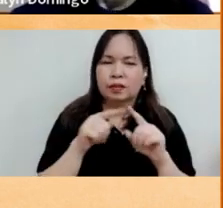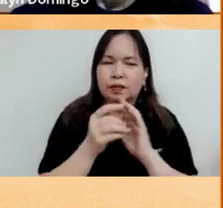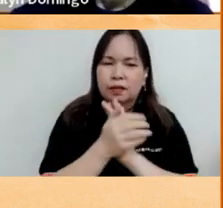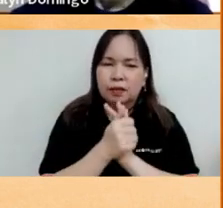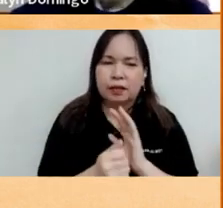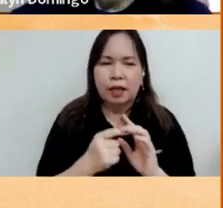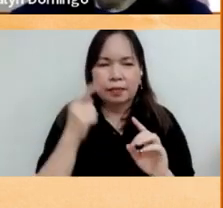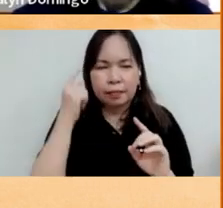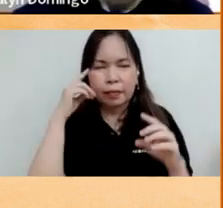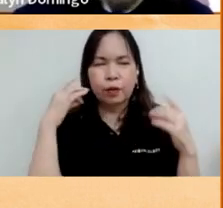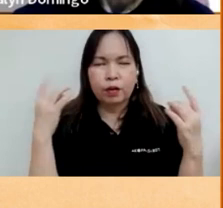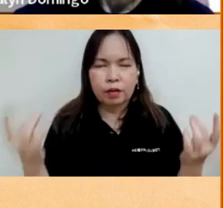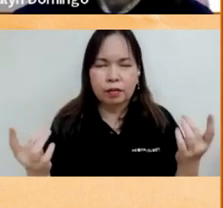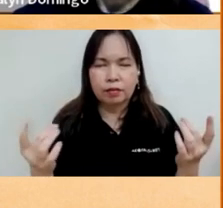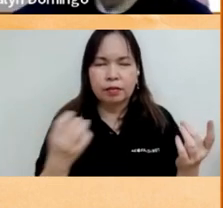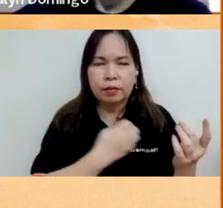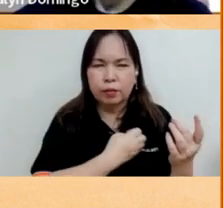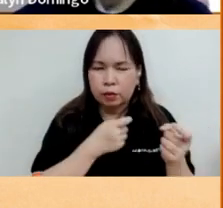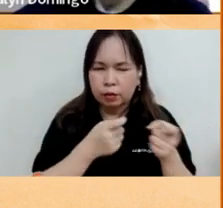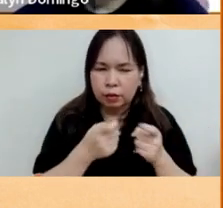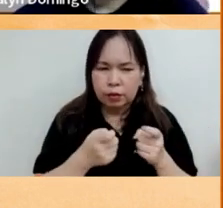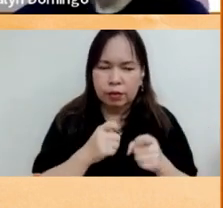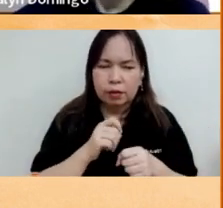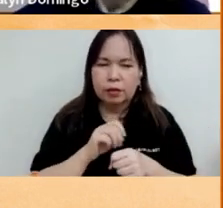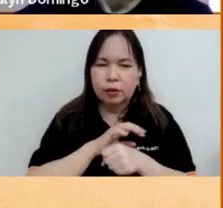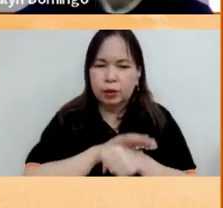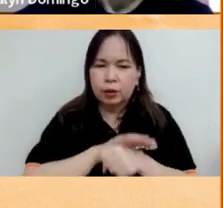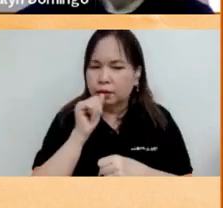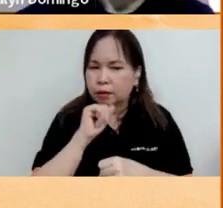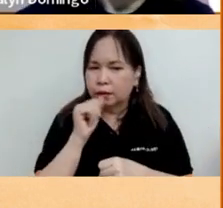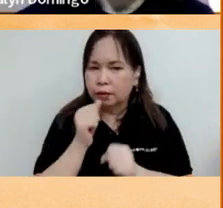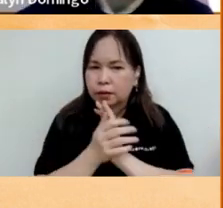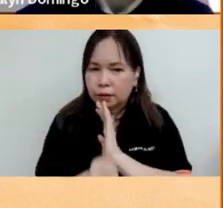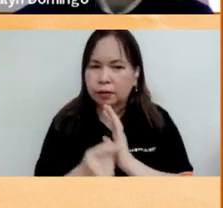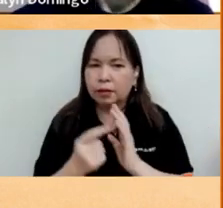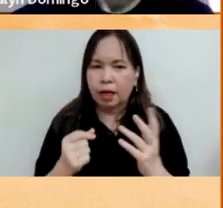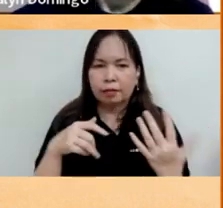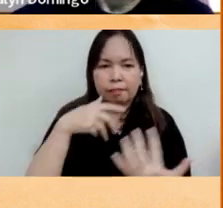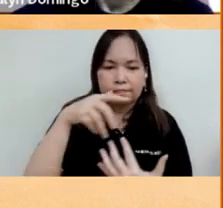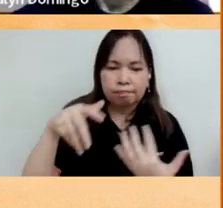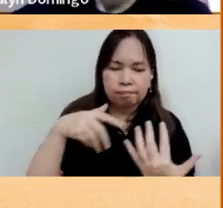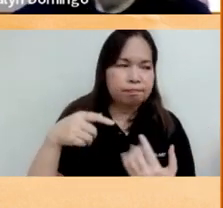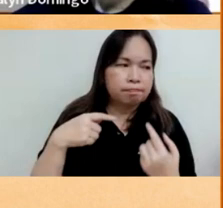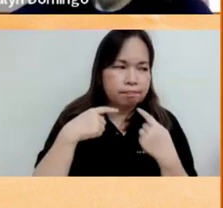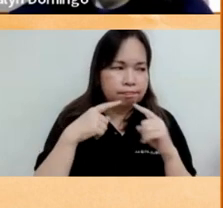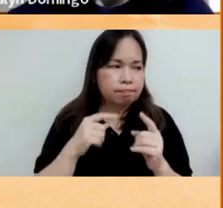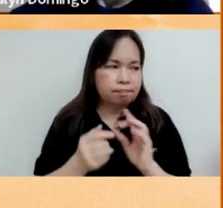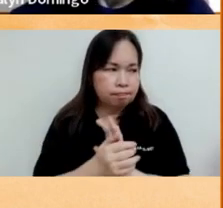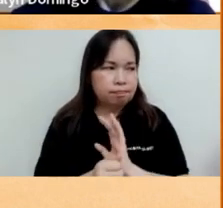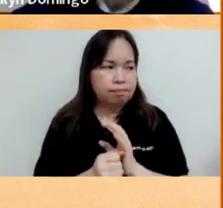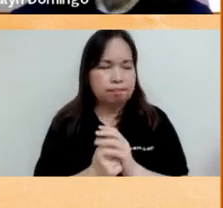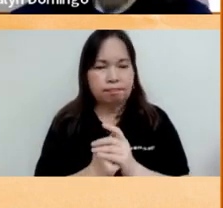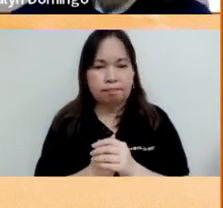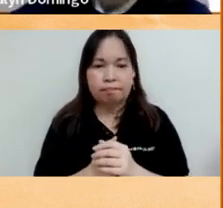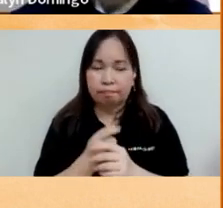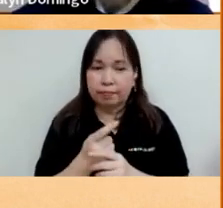skills, distress tolerance skills, and interpersonal effectiveness skills. And these skills are meant